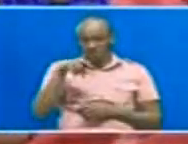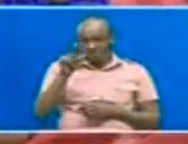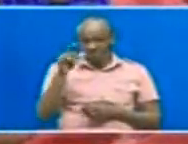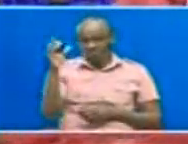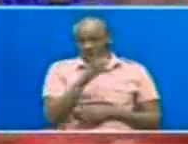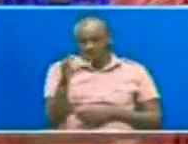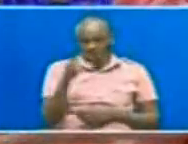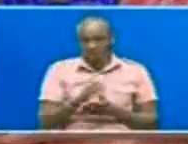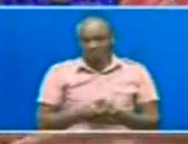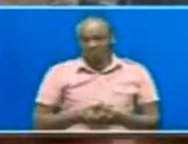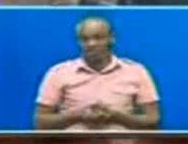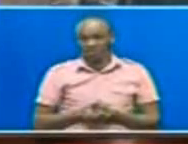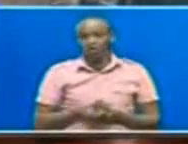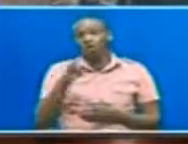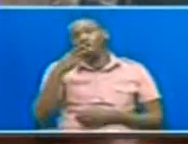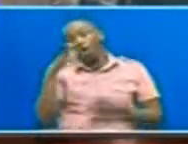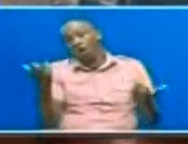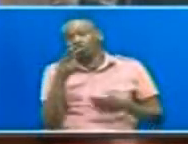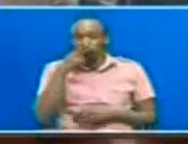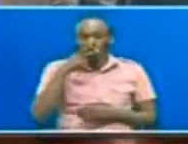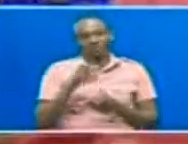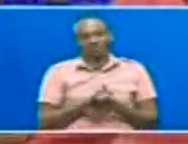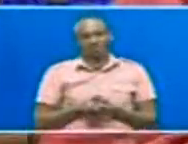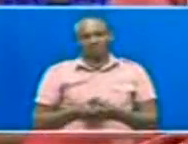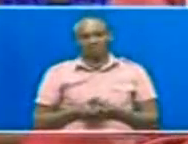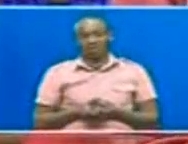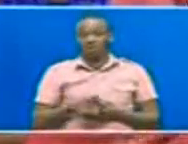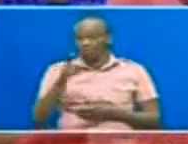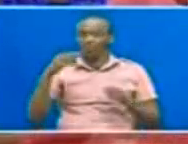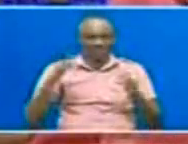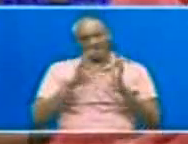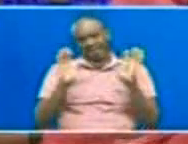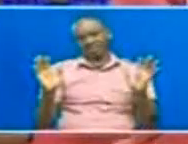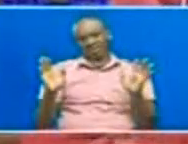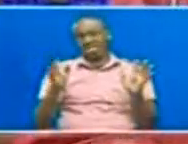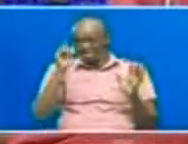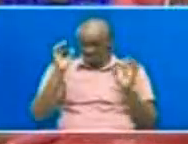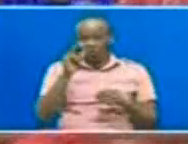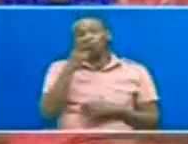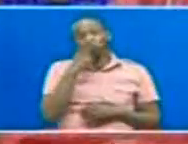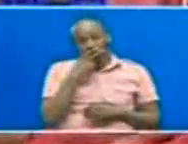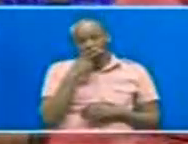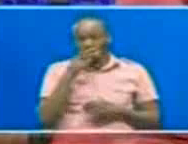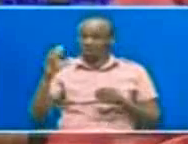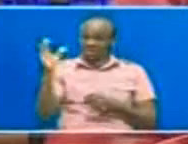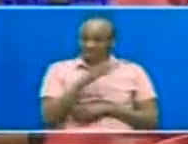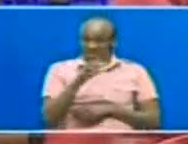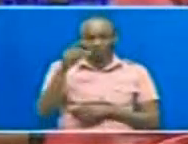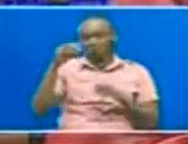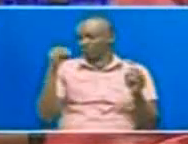drink or who smoke? Don't be afraid. If you are smoking, drinking,